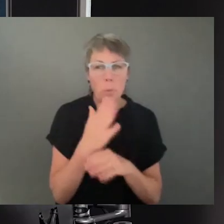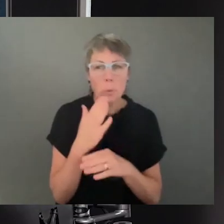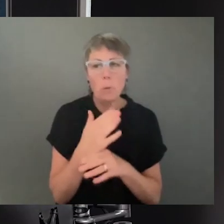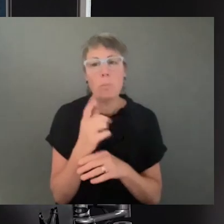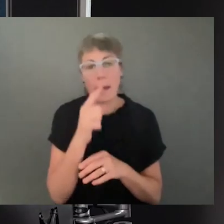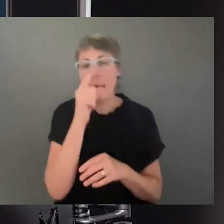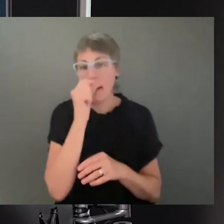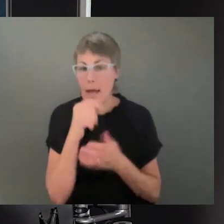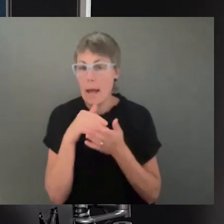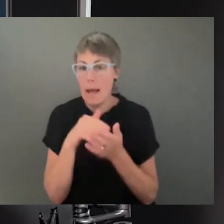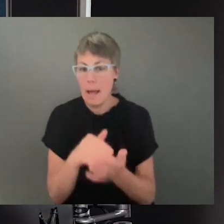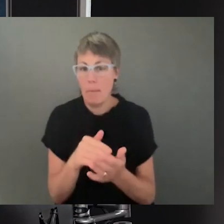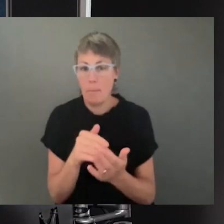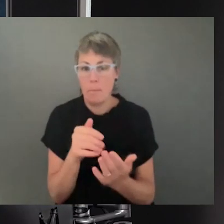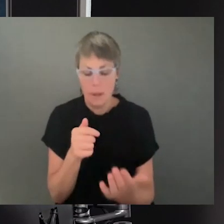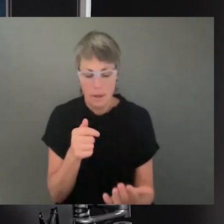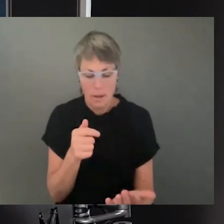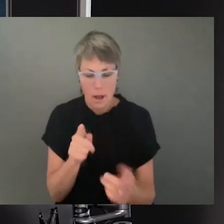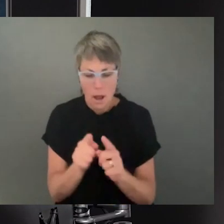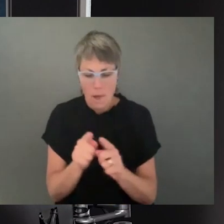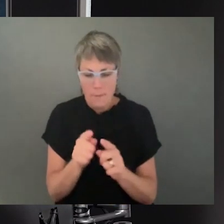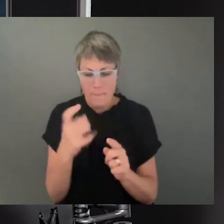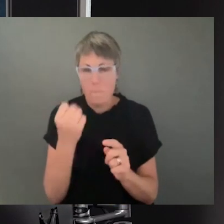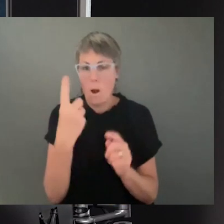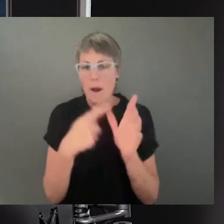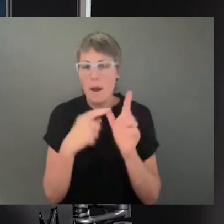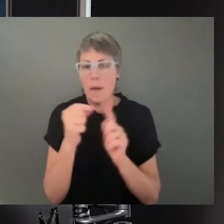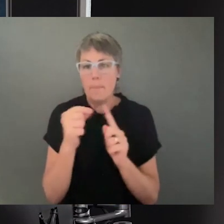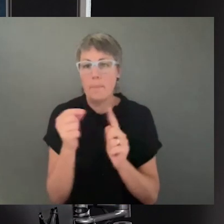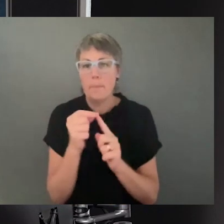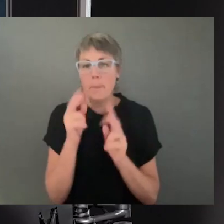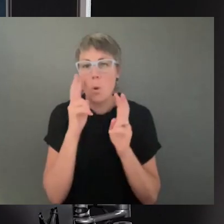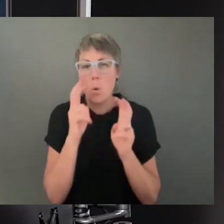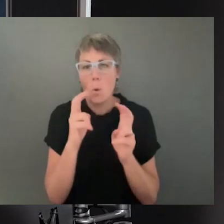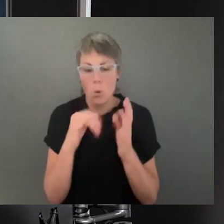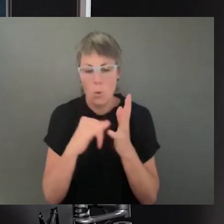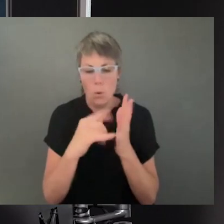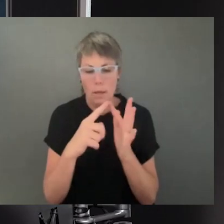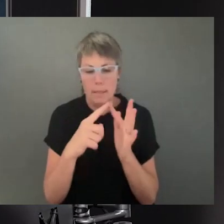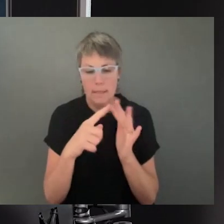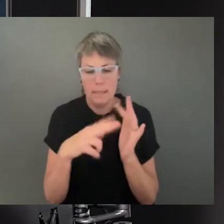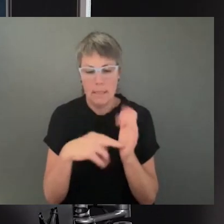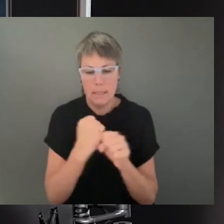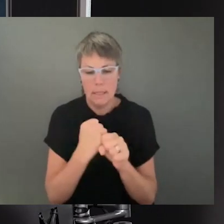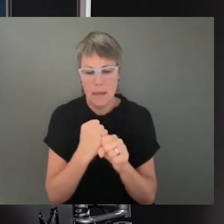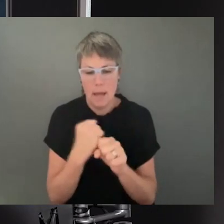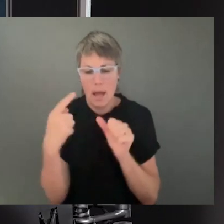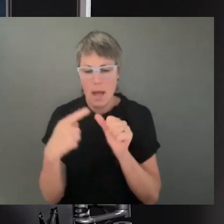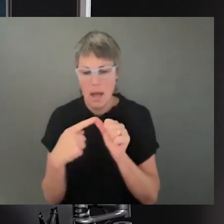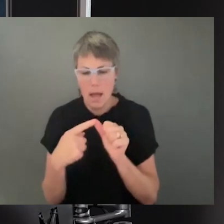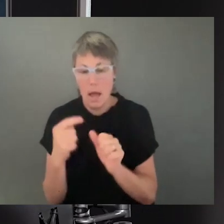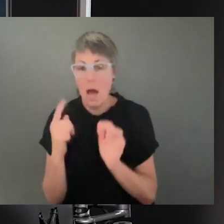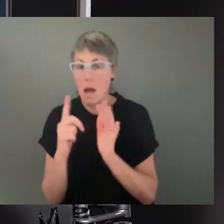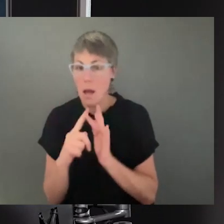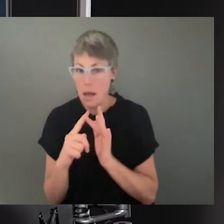can help with menu reading. For example, there's an app that people can get called Seeing AI. Now,